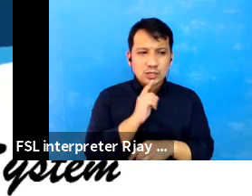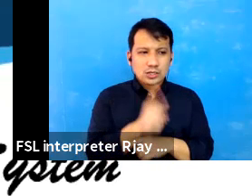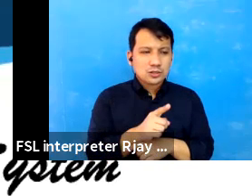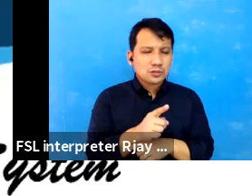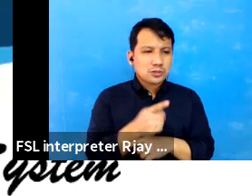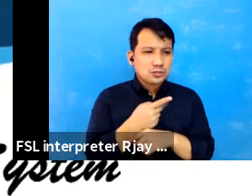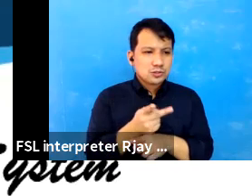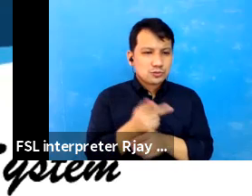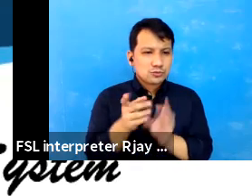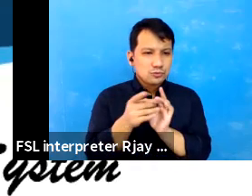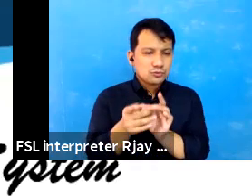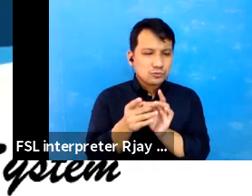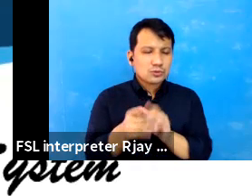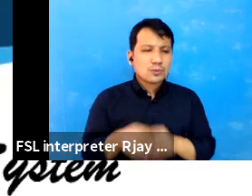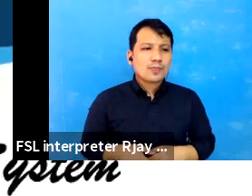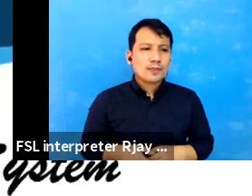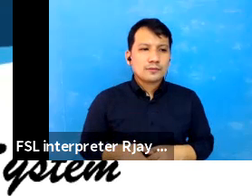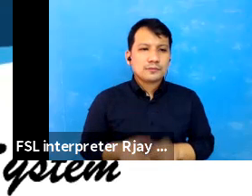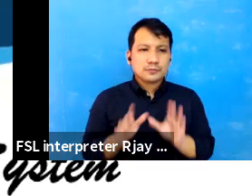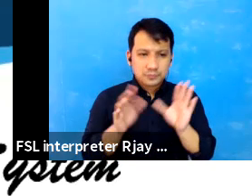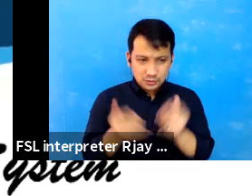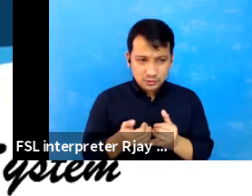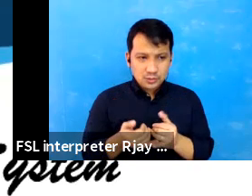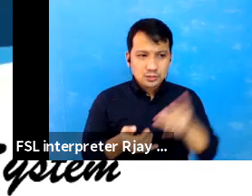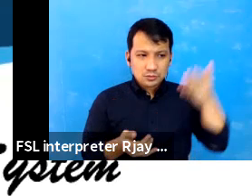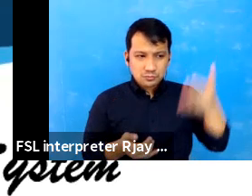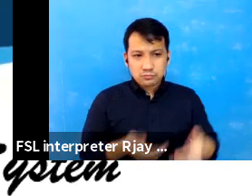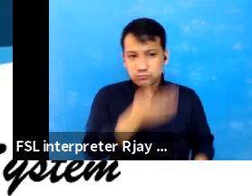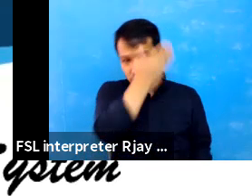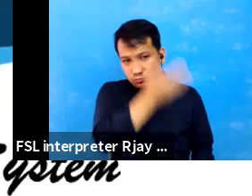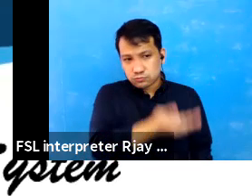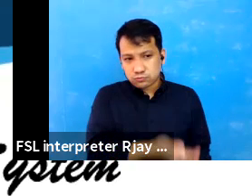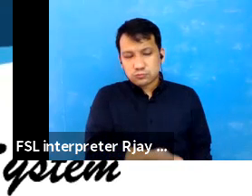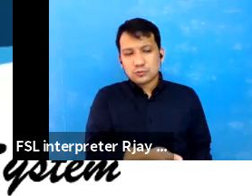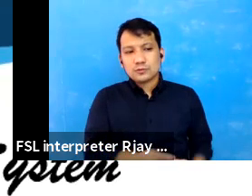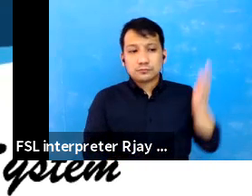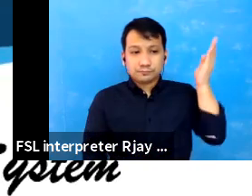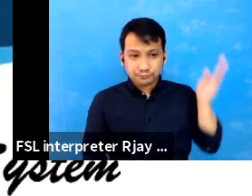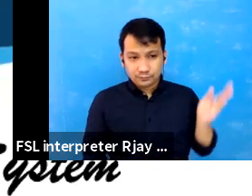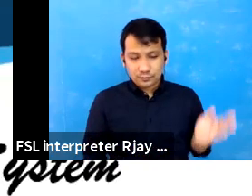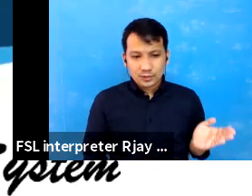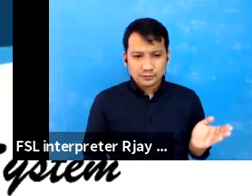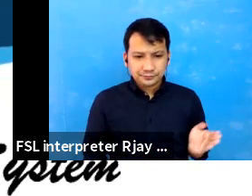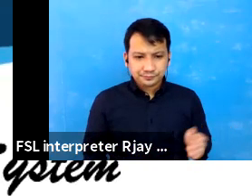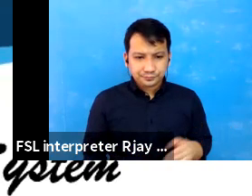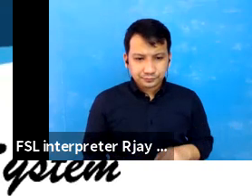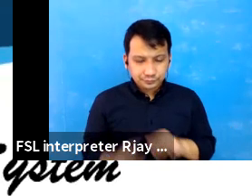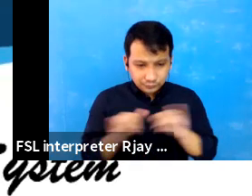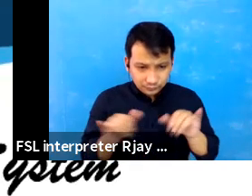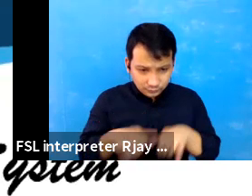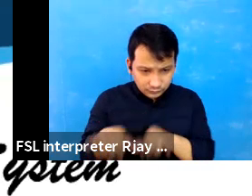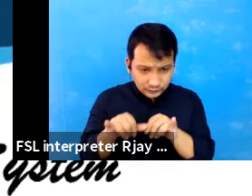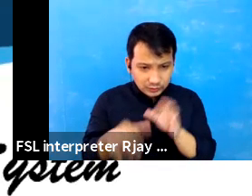nutrition coordinators, barangay nutrition scholars, and this year, we started providing